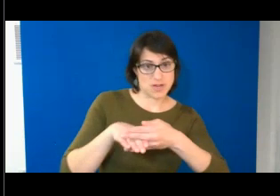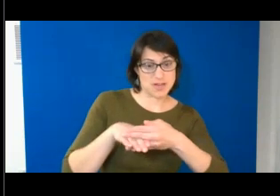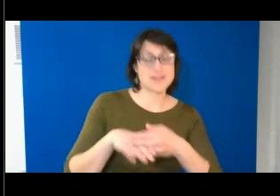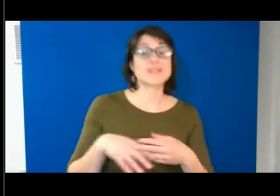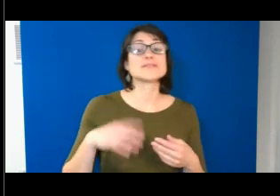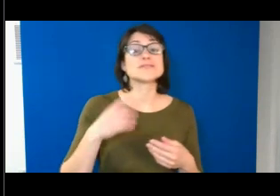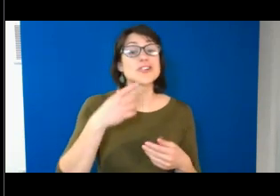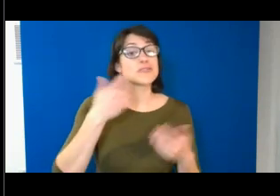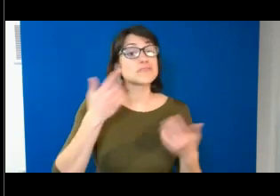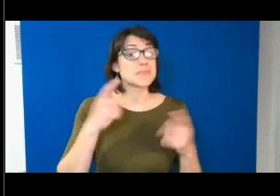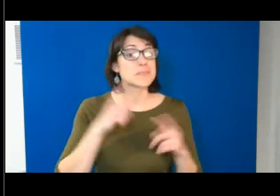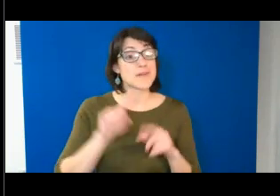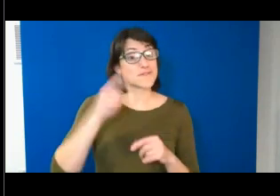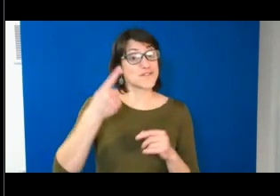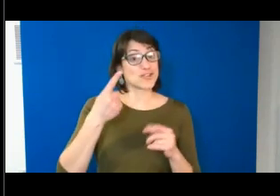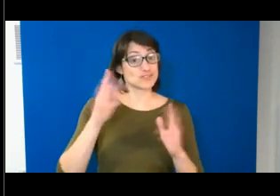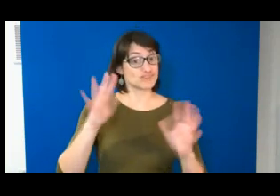applause for all of our presenters?